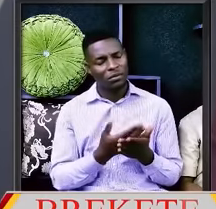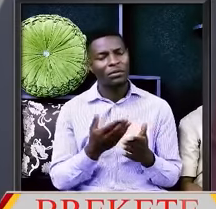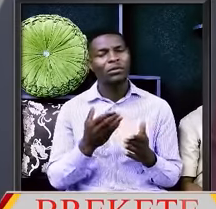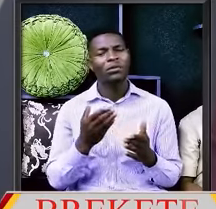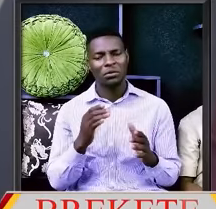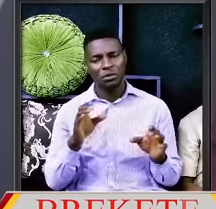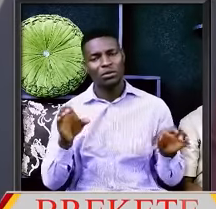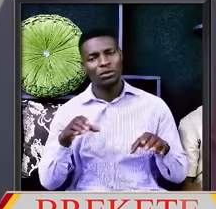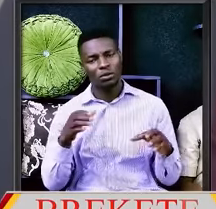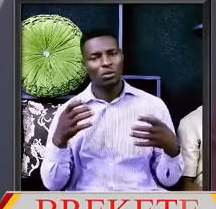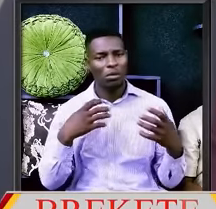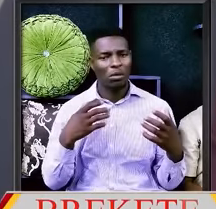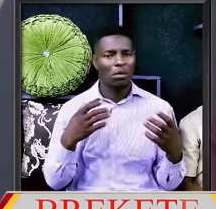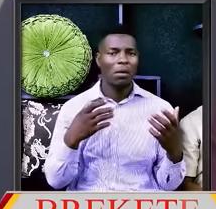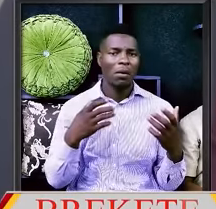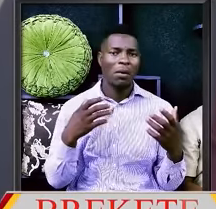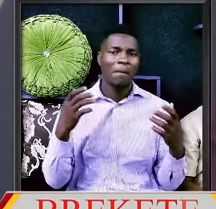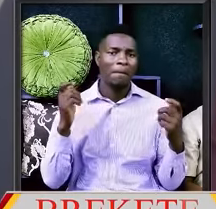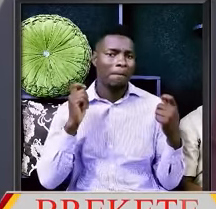don't give